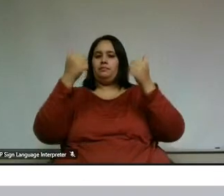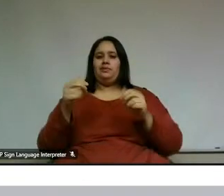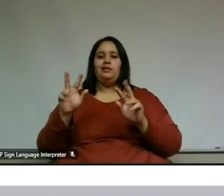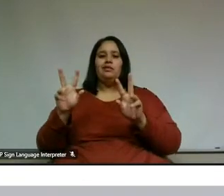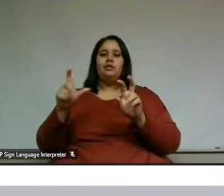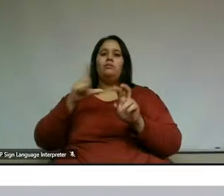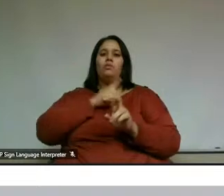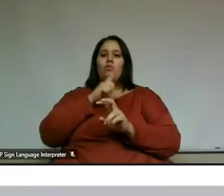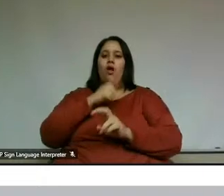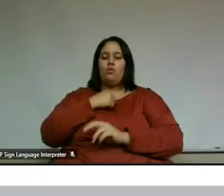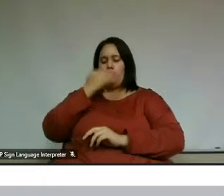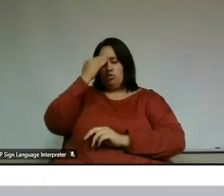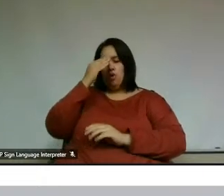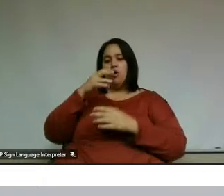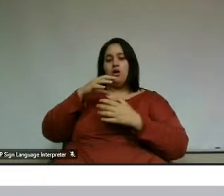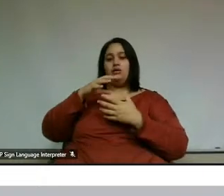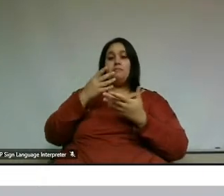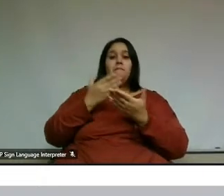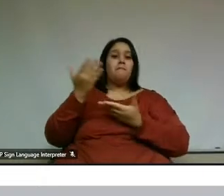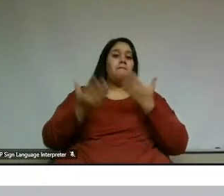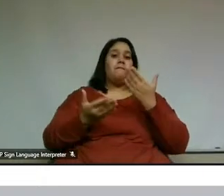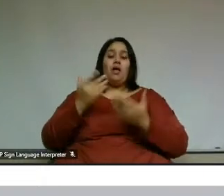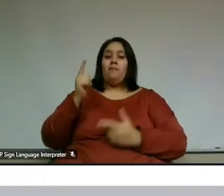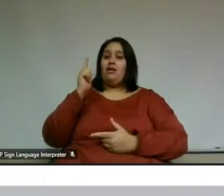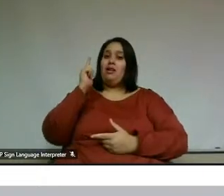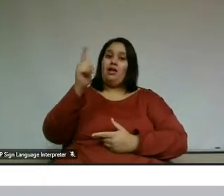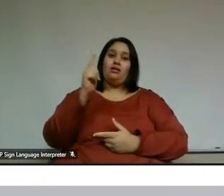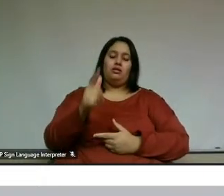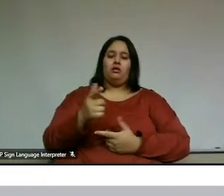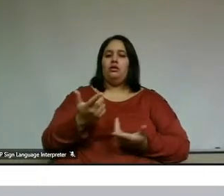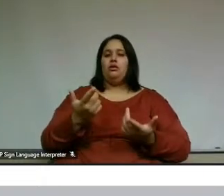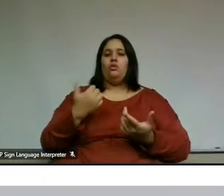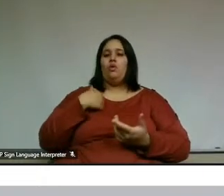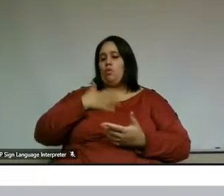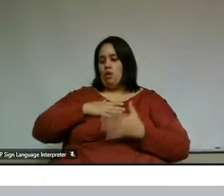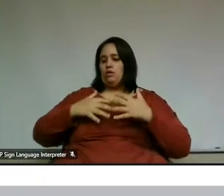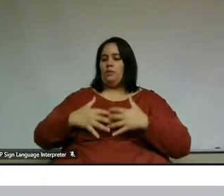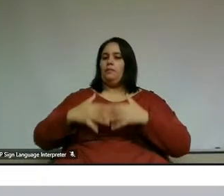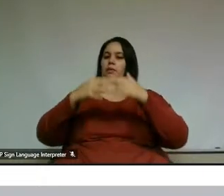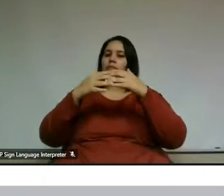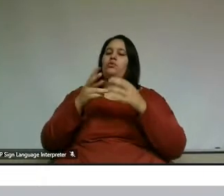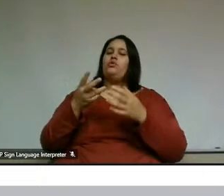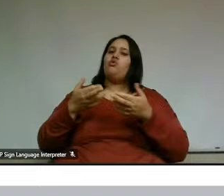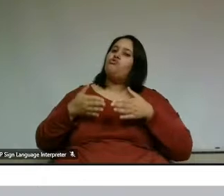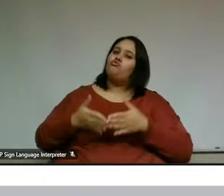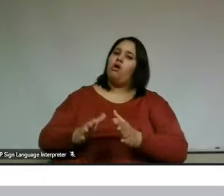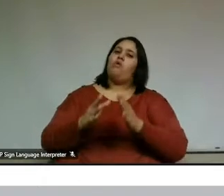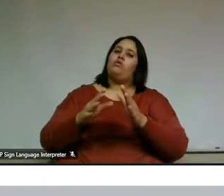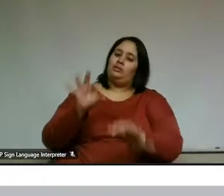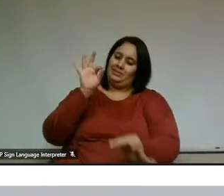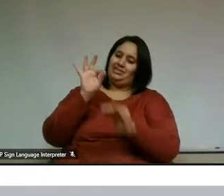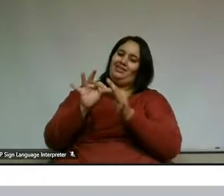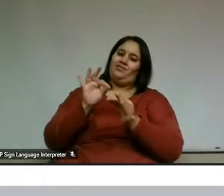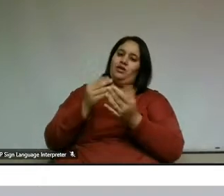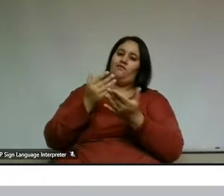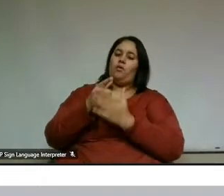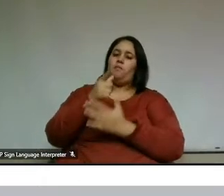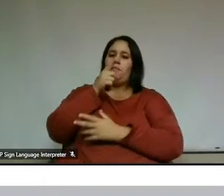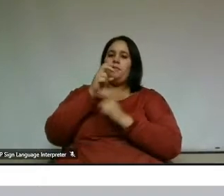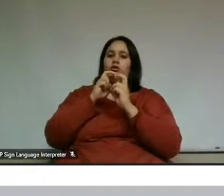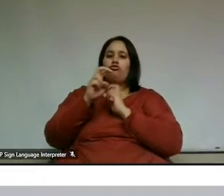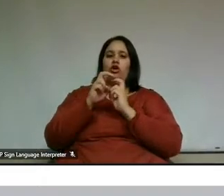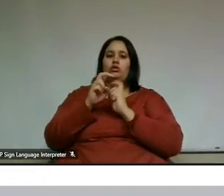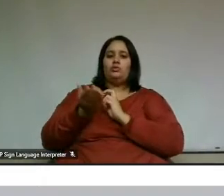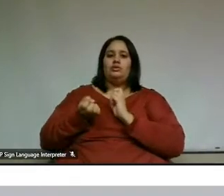province, may wish to establish a road exclusively built for public transport services,